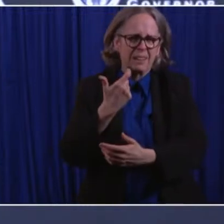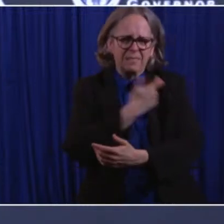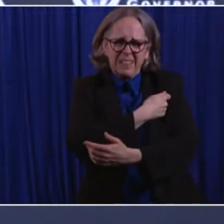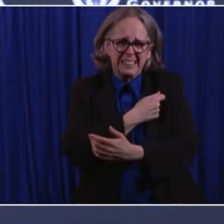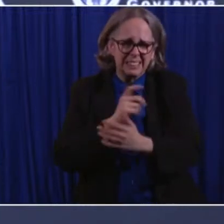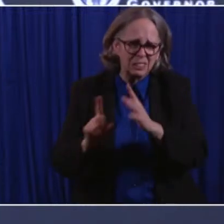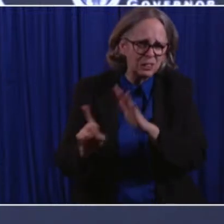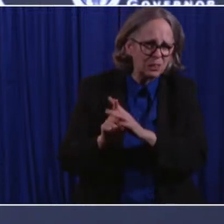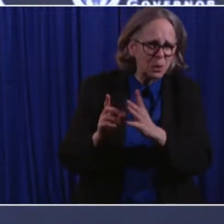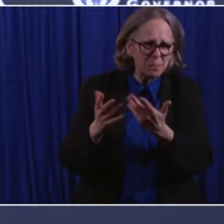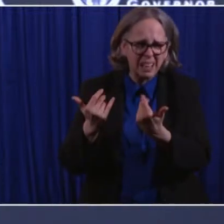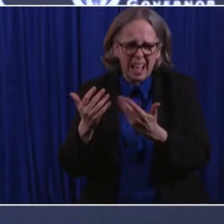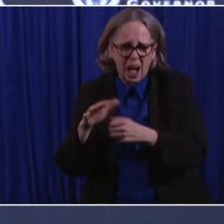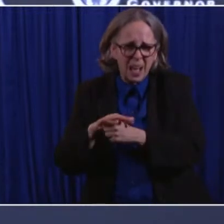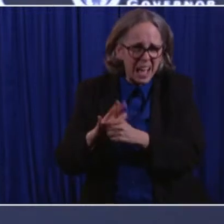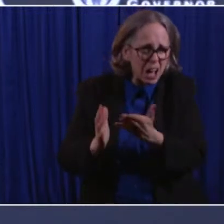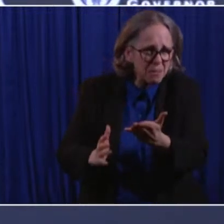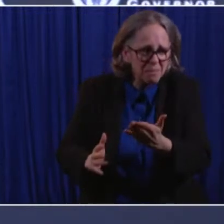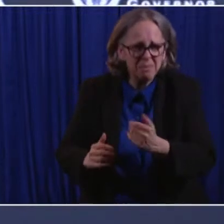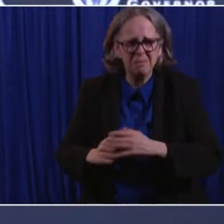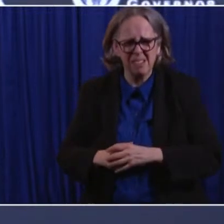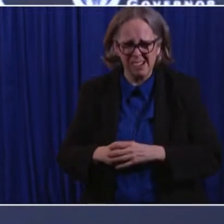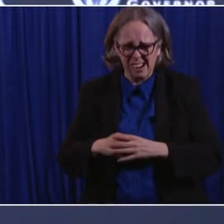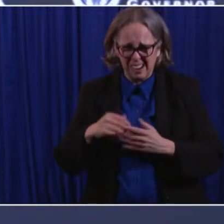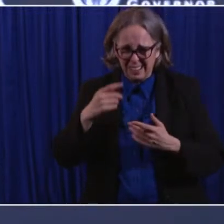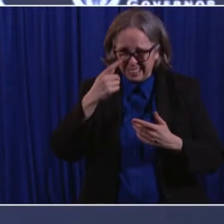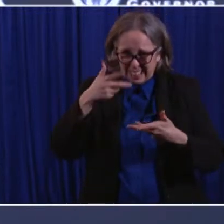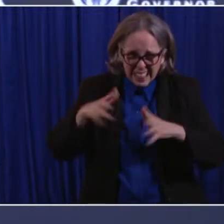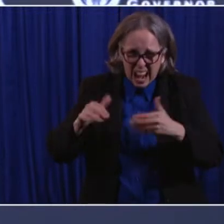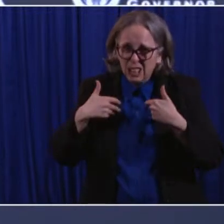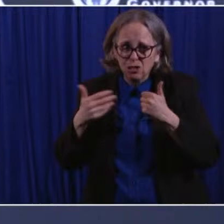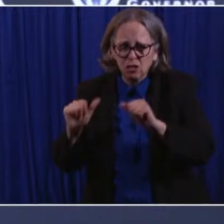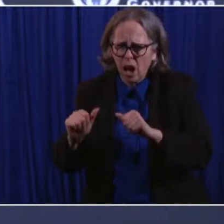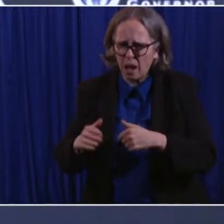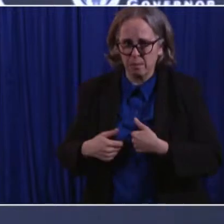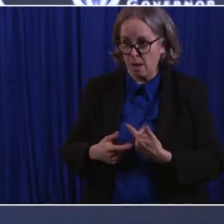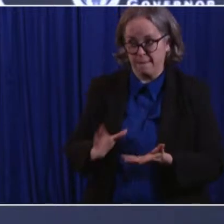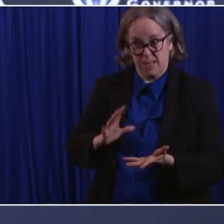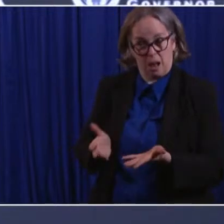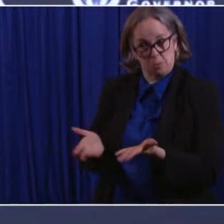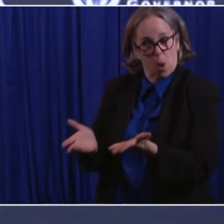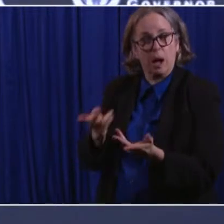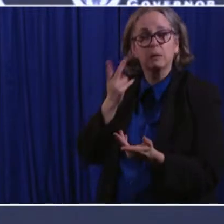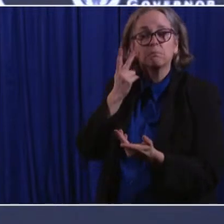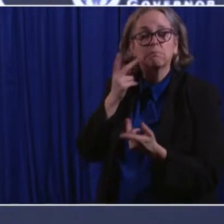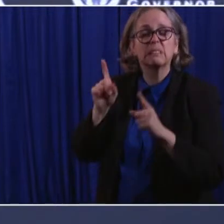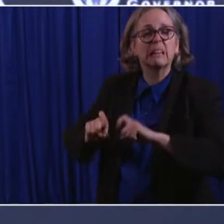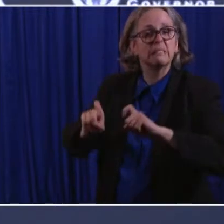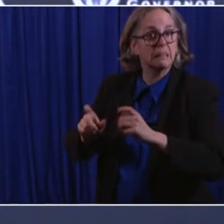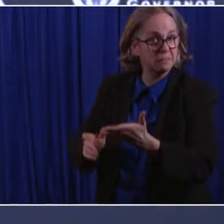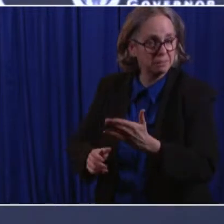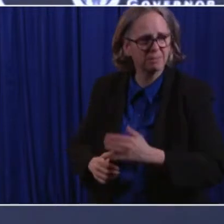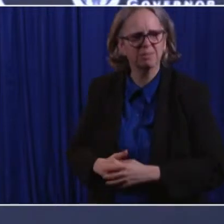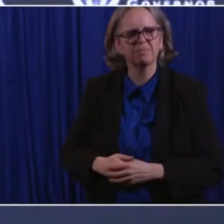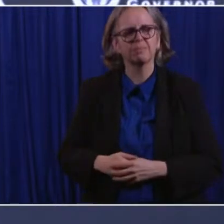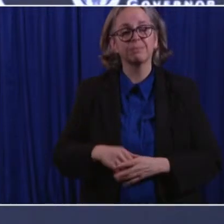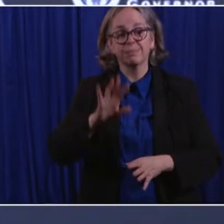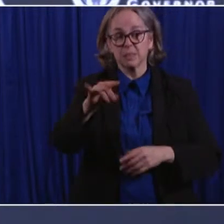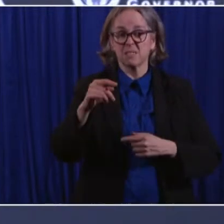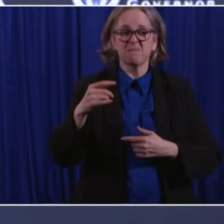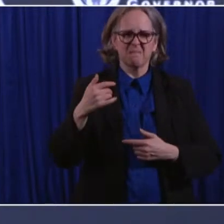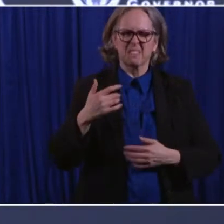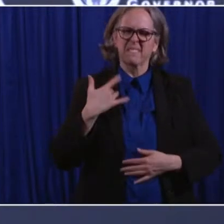our community, and will you let us try that? And we said, absolutely. We want to try it. I've always felt that at some point in